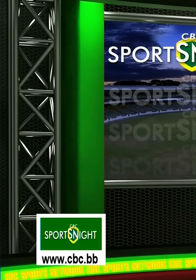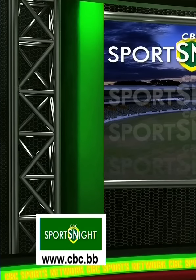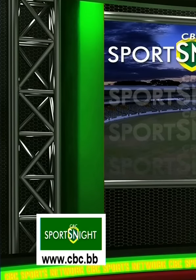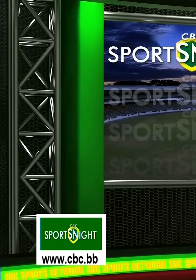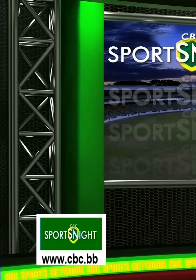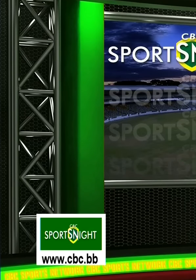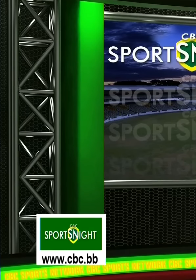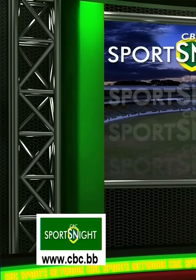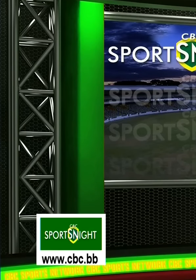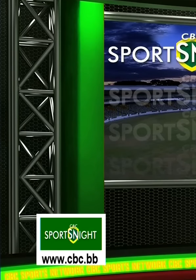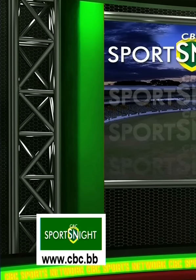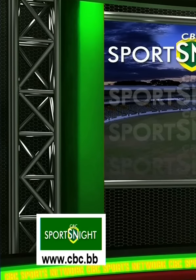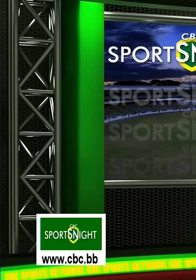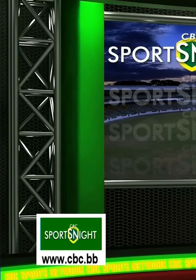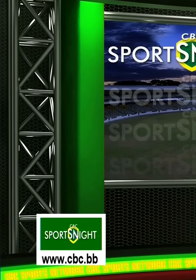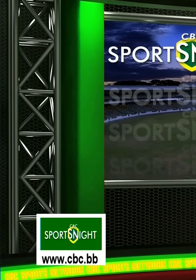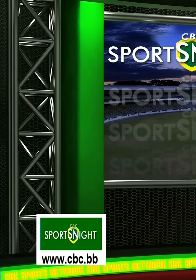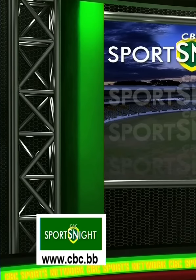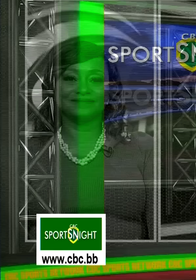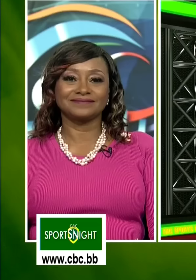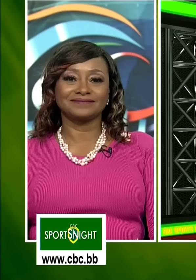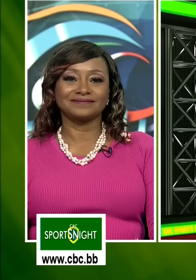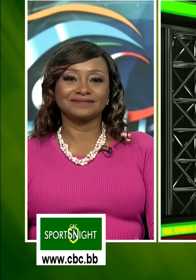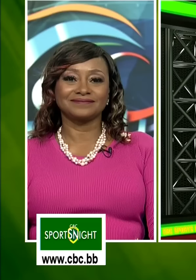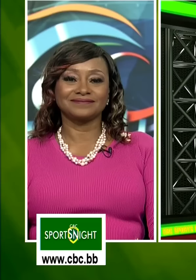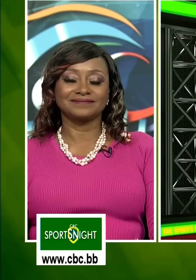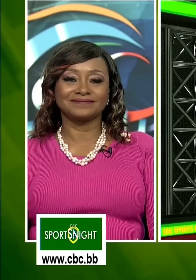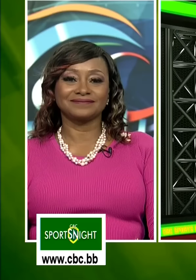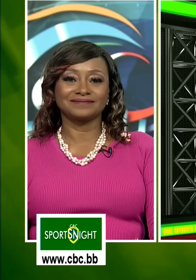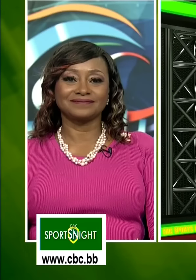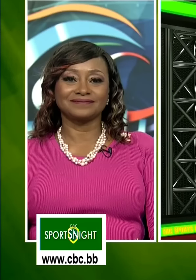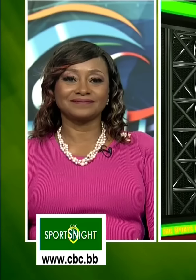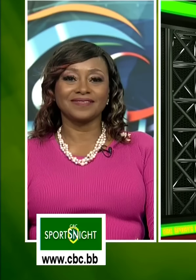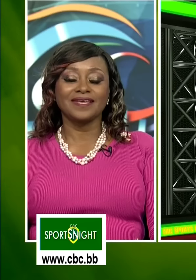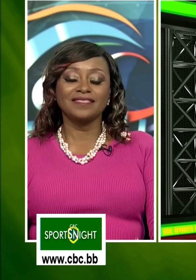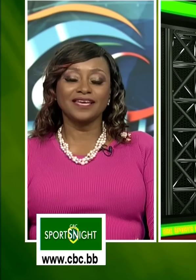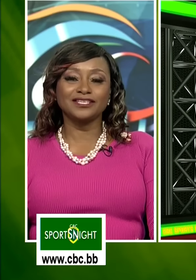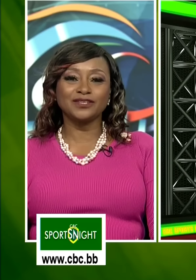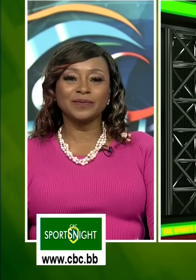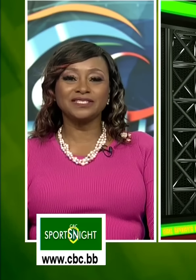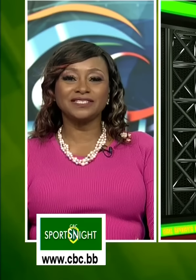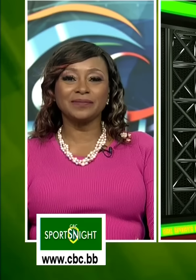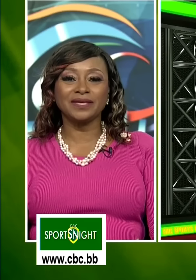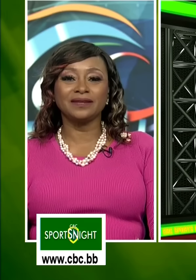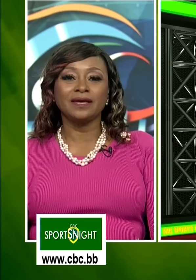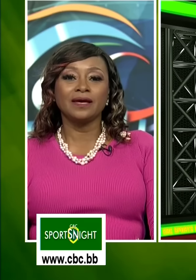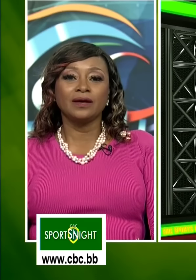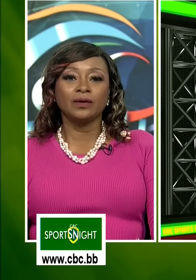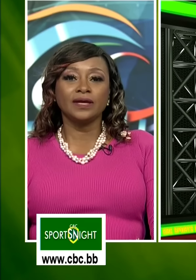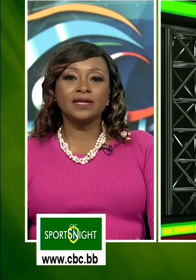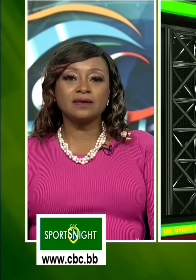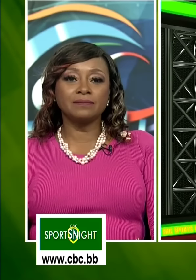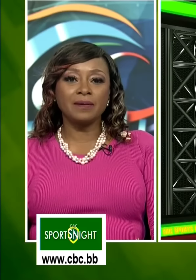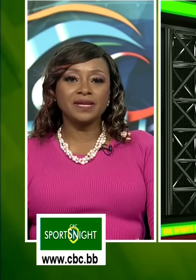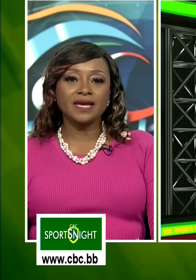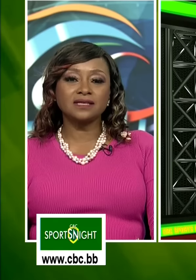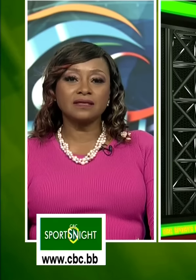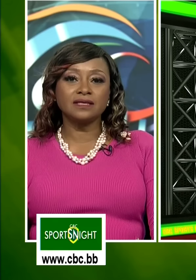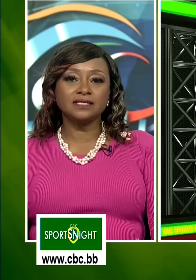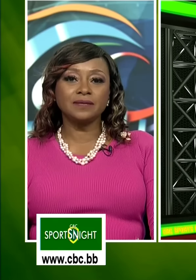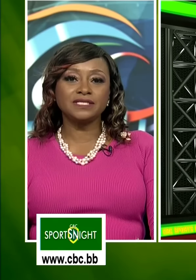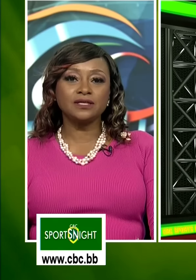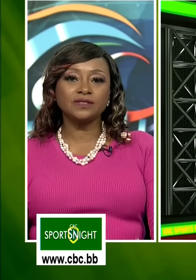that is the first half in sports. Wendy, it's back over to you. We'll be back a bit later on. Thank you so much, Damien. And up